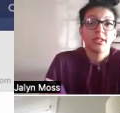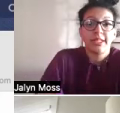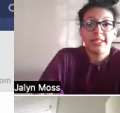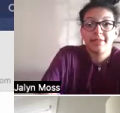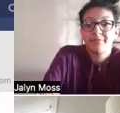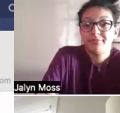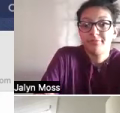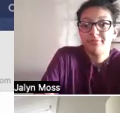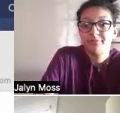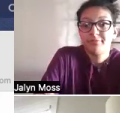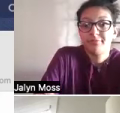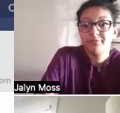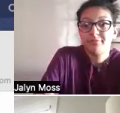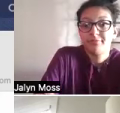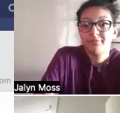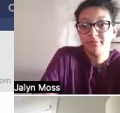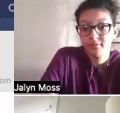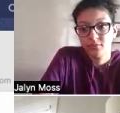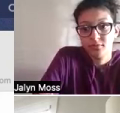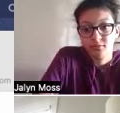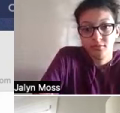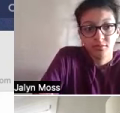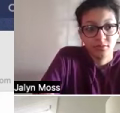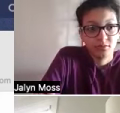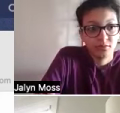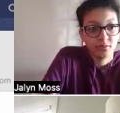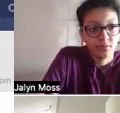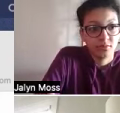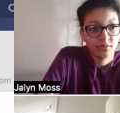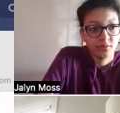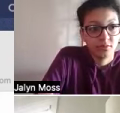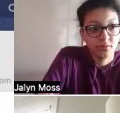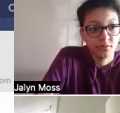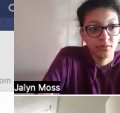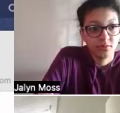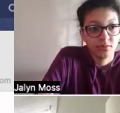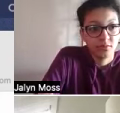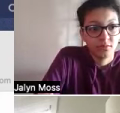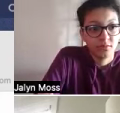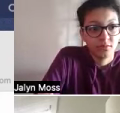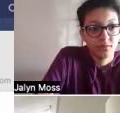Kathy.